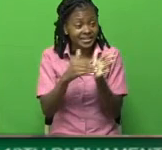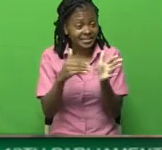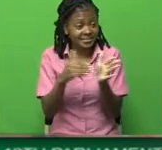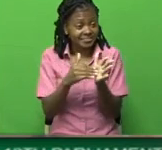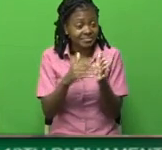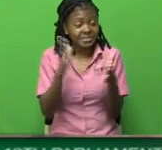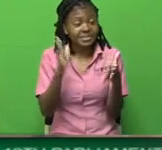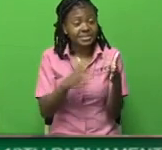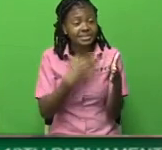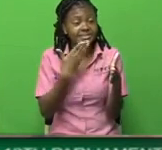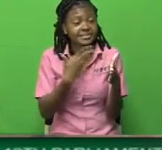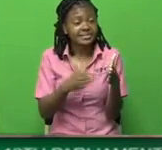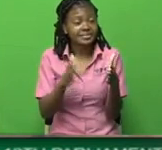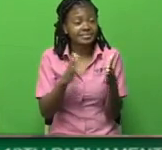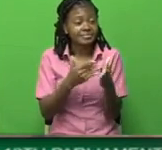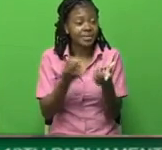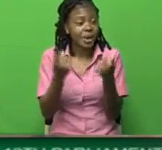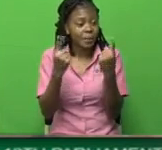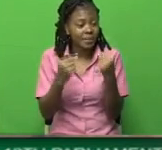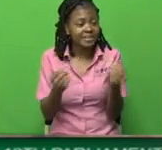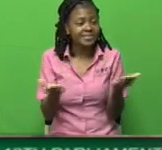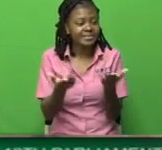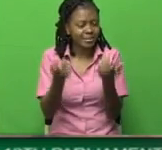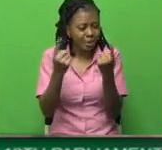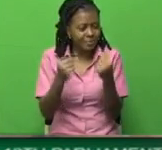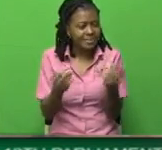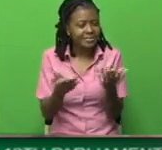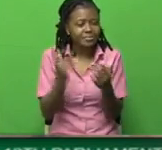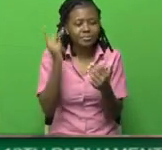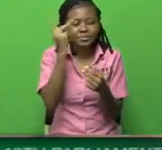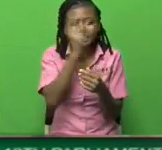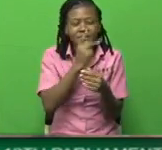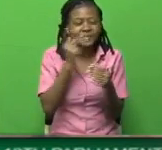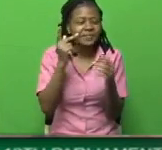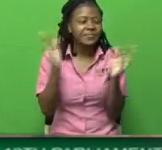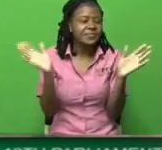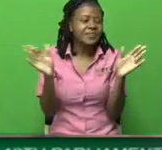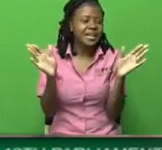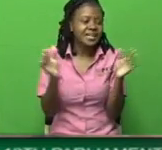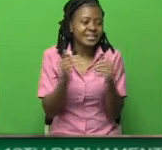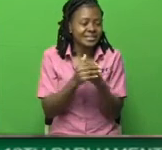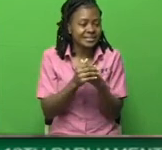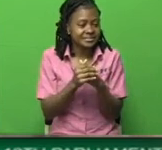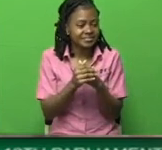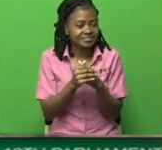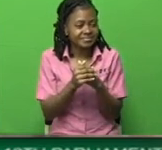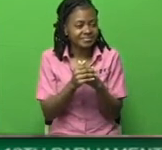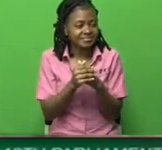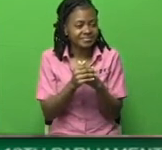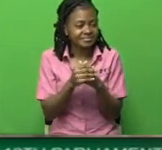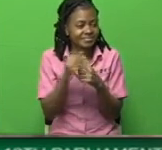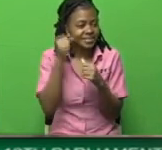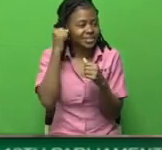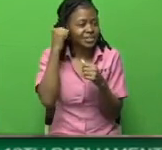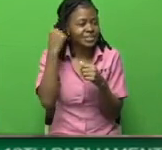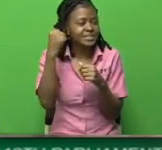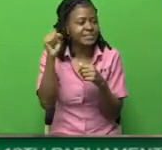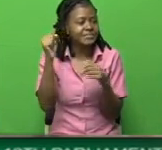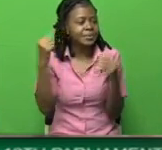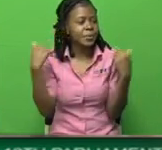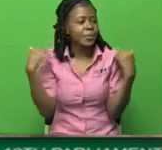come hither hither Pretty Fly with pull and Silver Wing